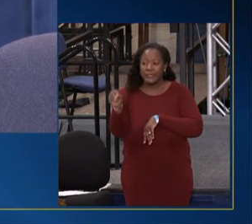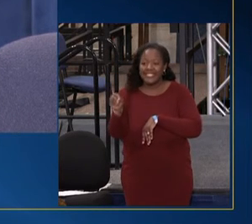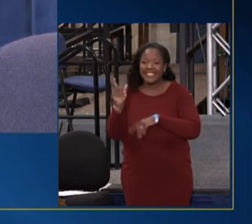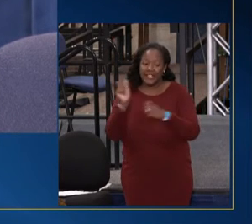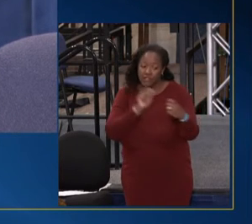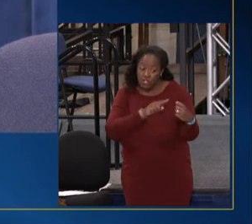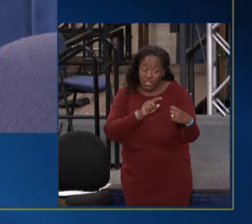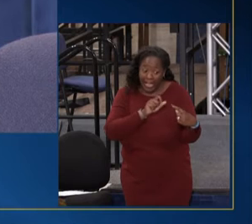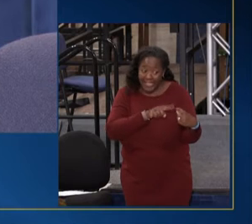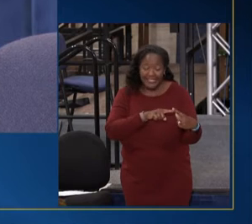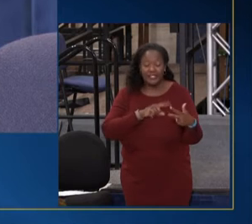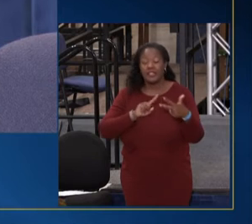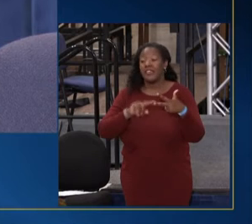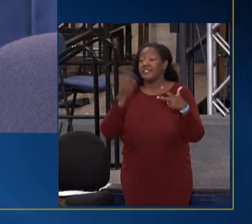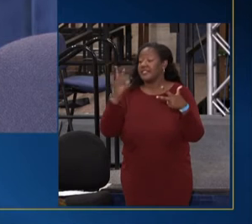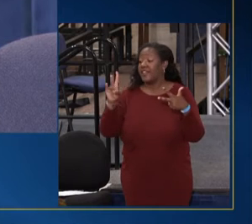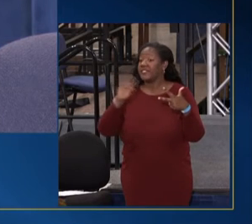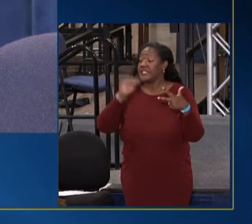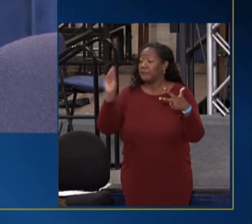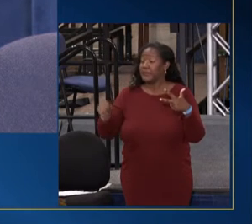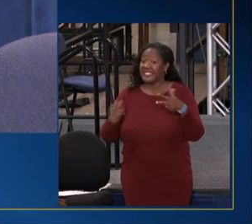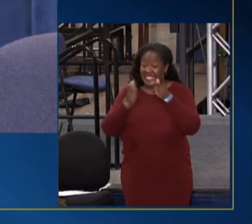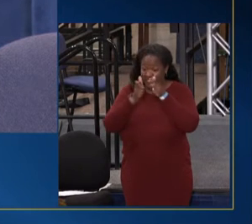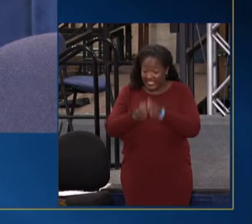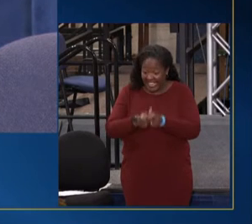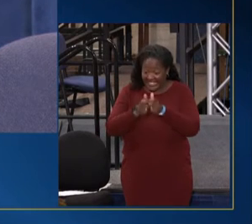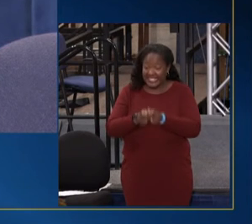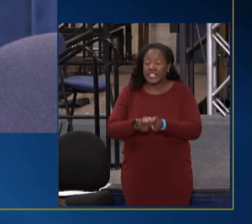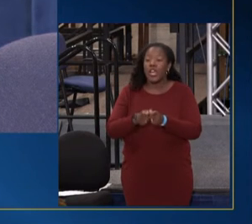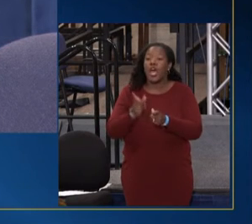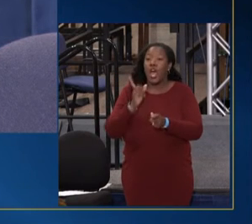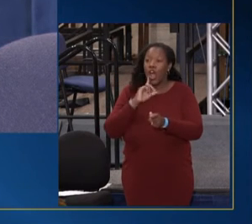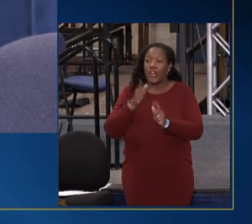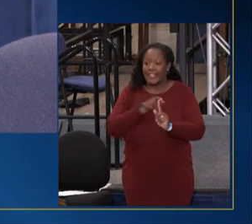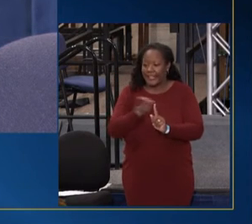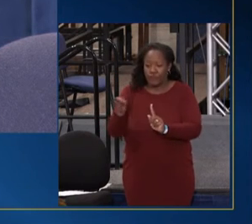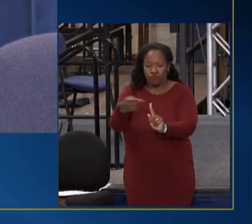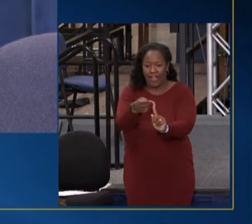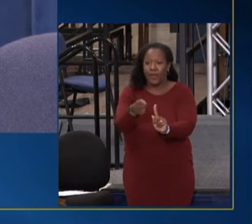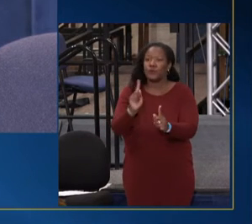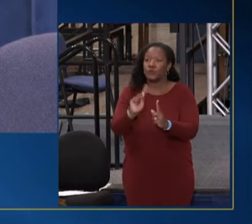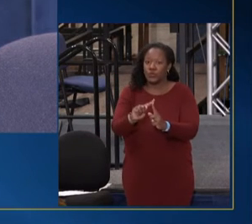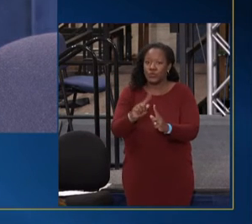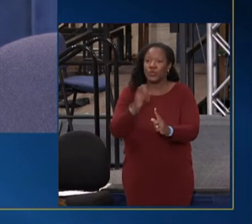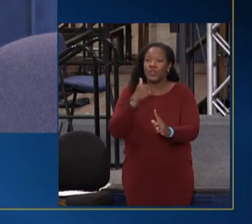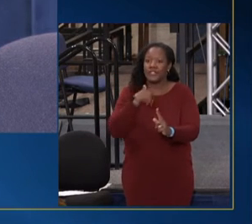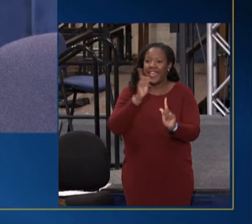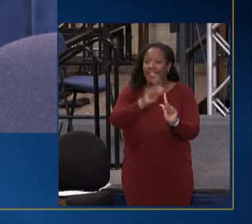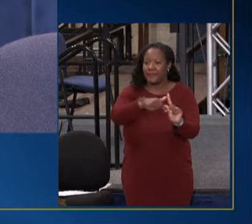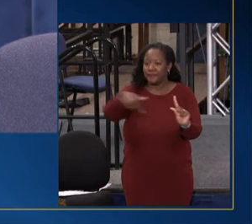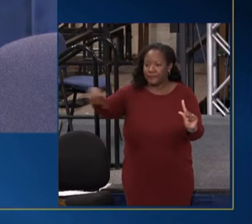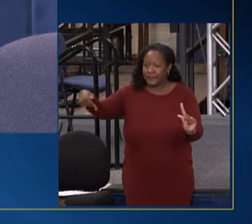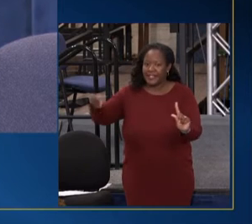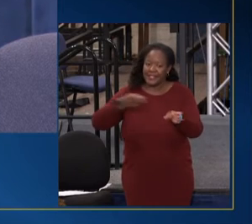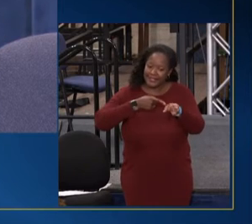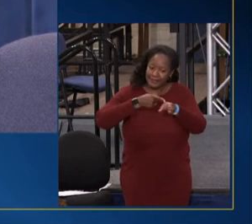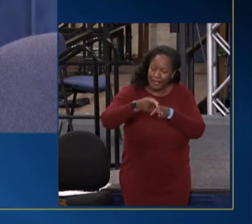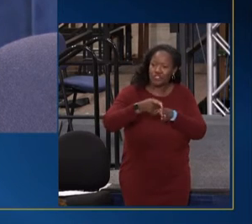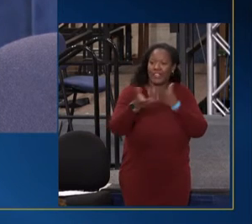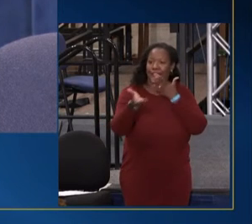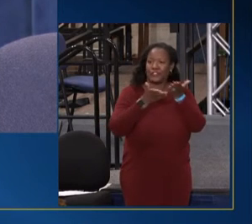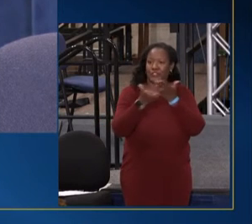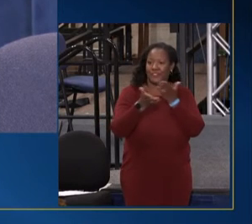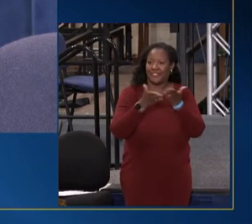and 17% of all text messages are getting routed to that LGBTQI plus specialized